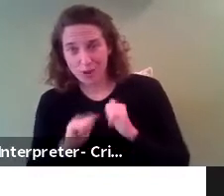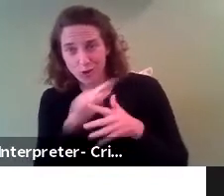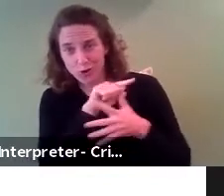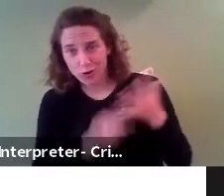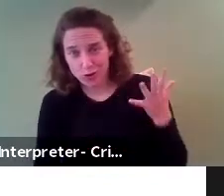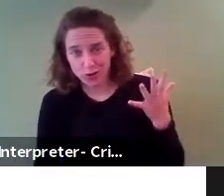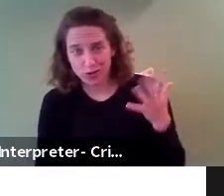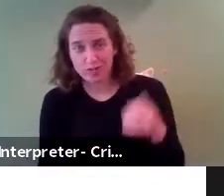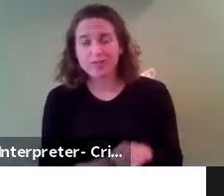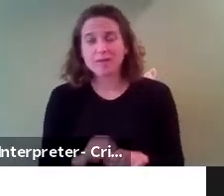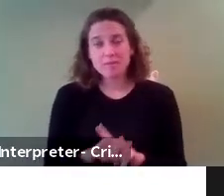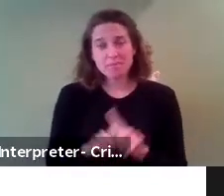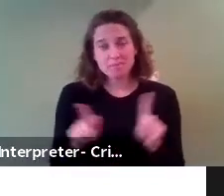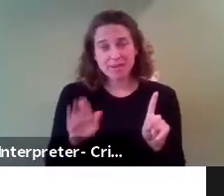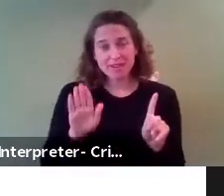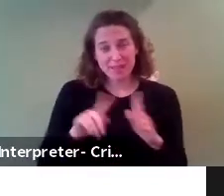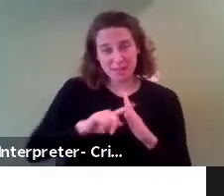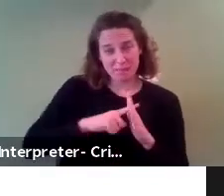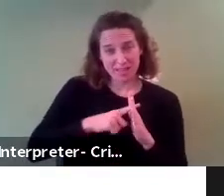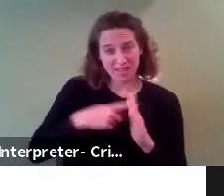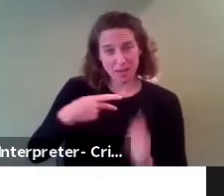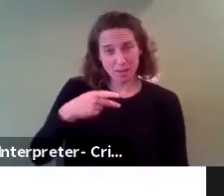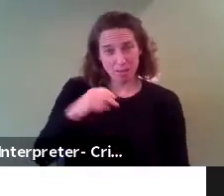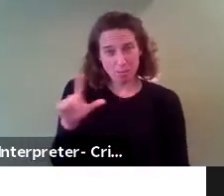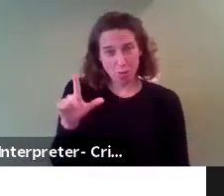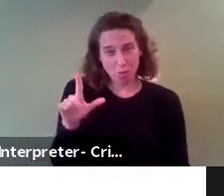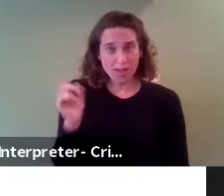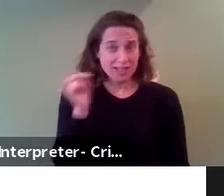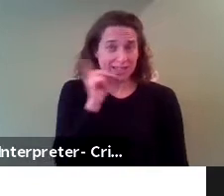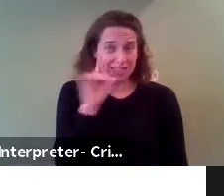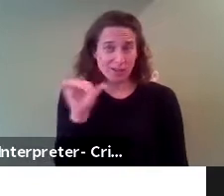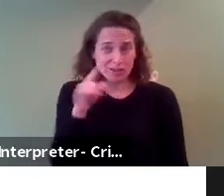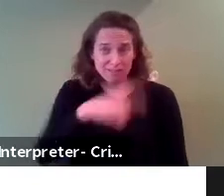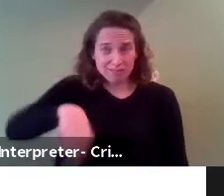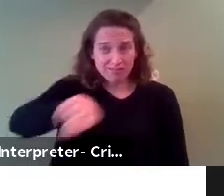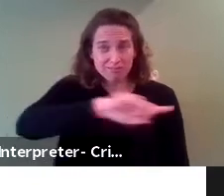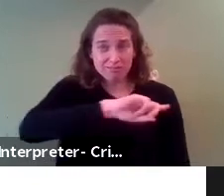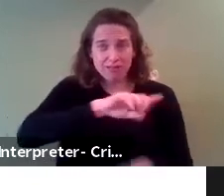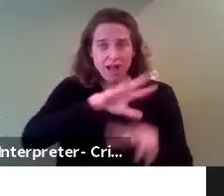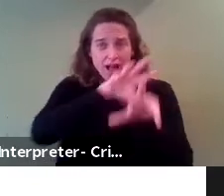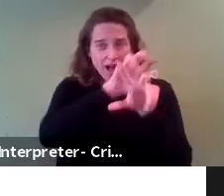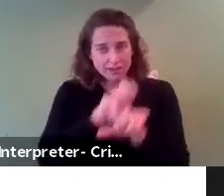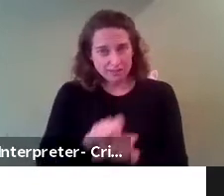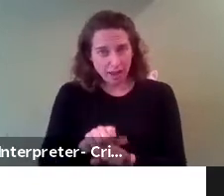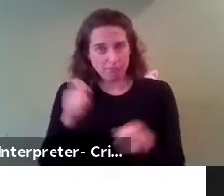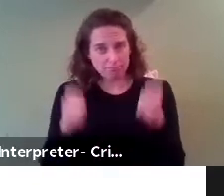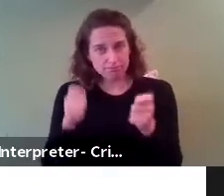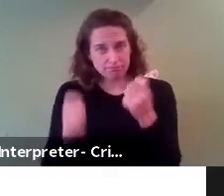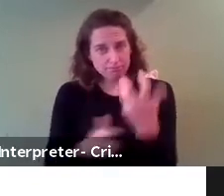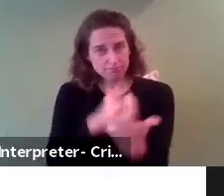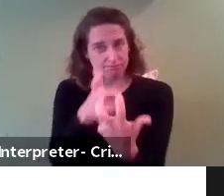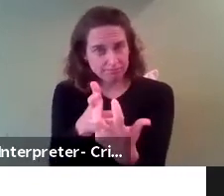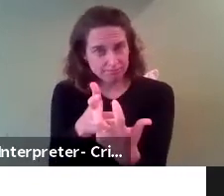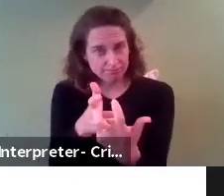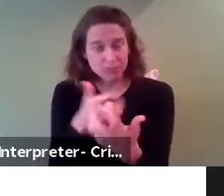and the responses you all gave, it sounds like we've been able to adapt in some ways. And that's, I think, the good